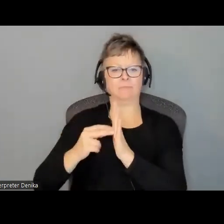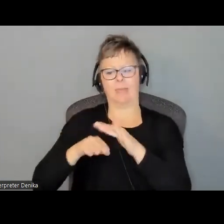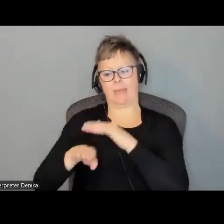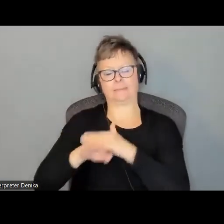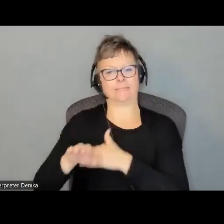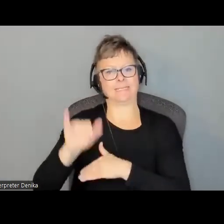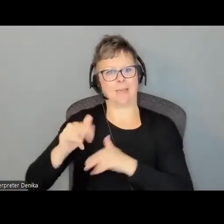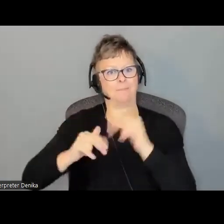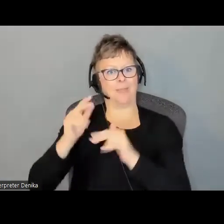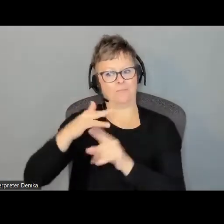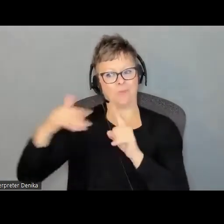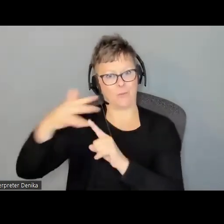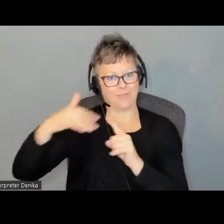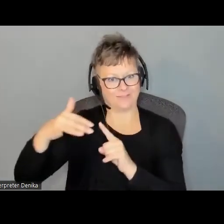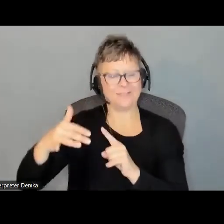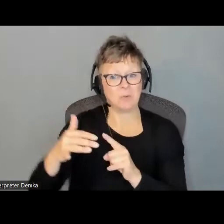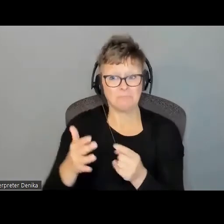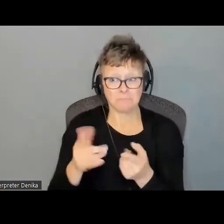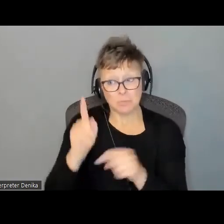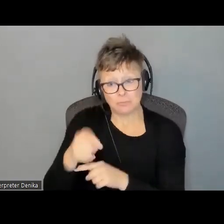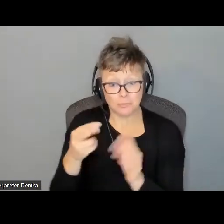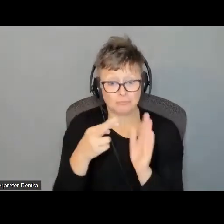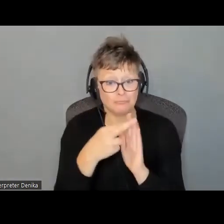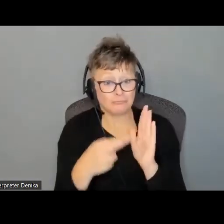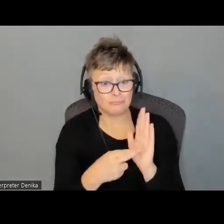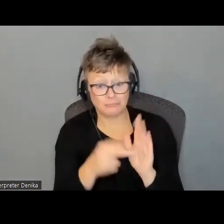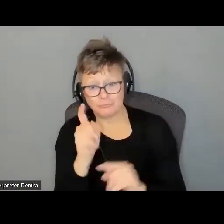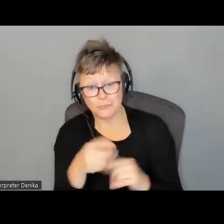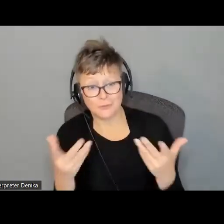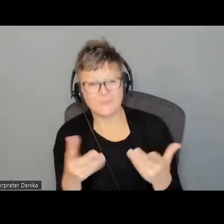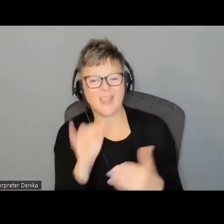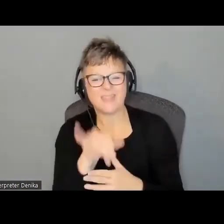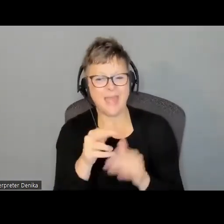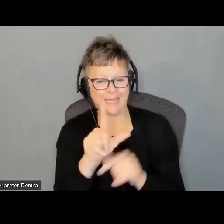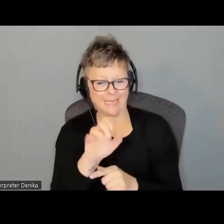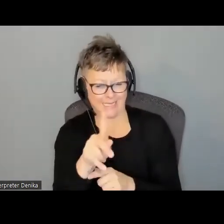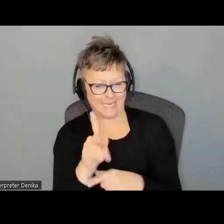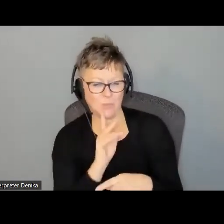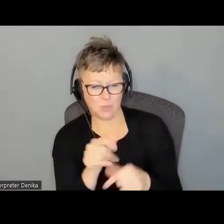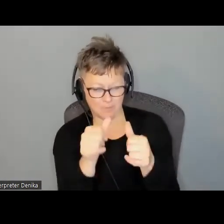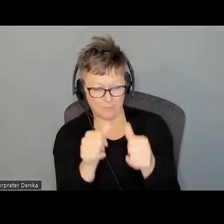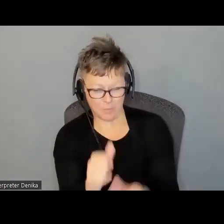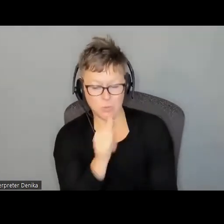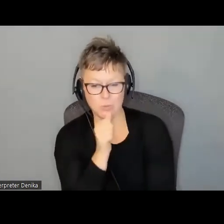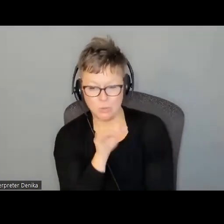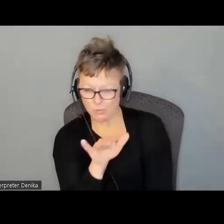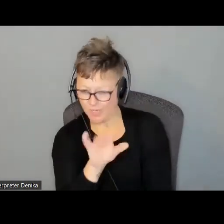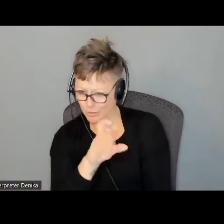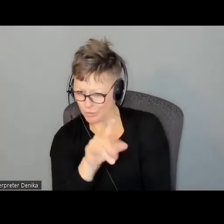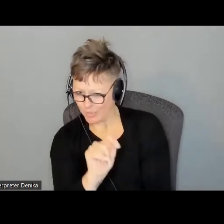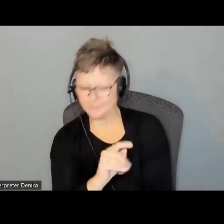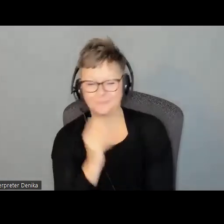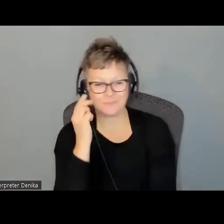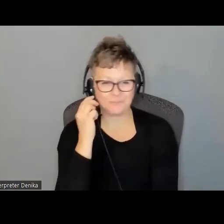invite you all to register. Somebody should be posting a registration link for the next CAN Connect Forum in the chat.